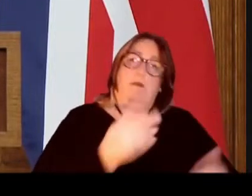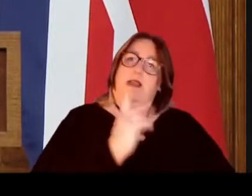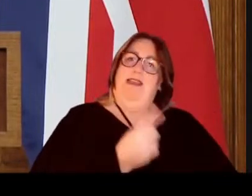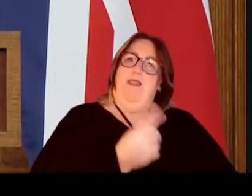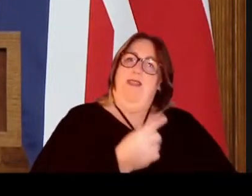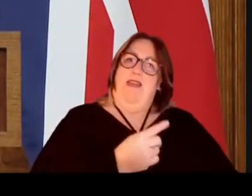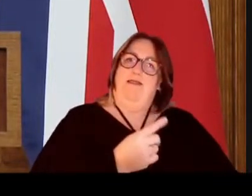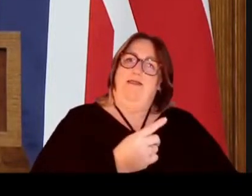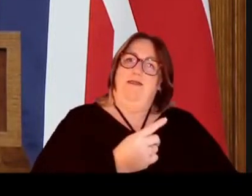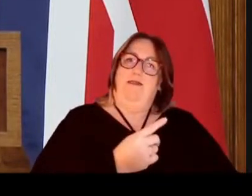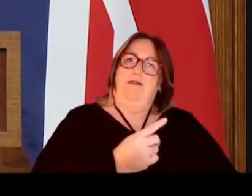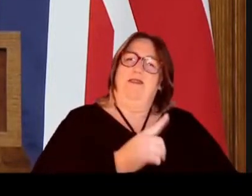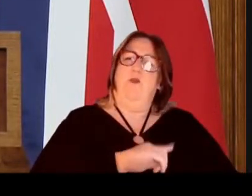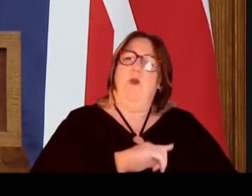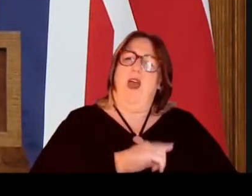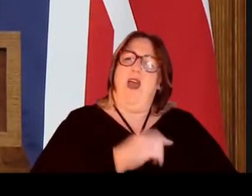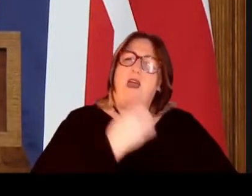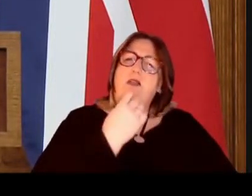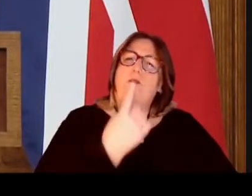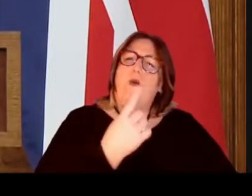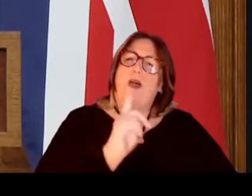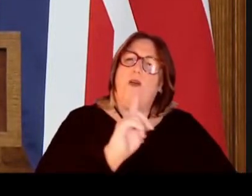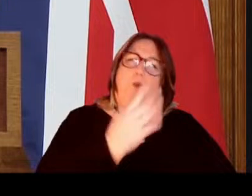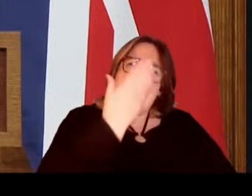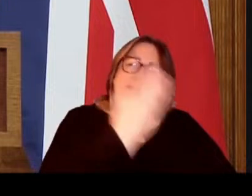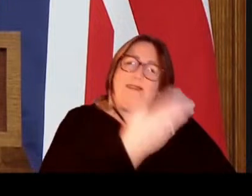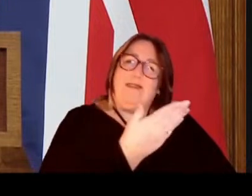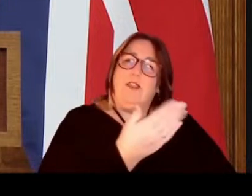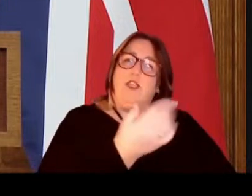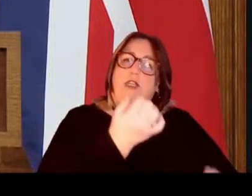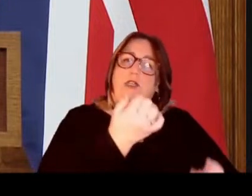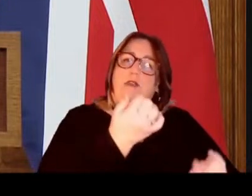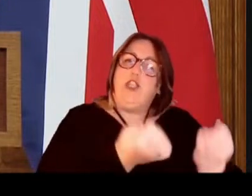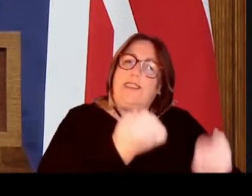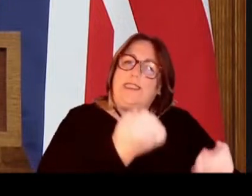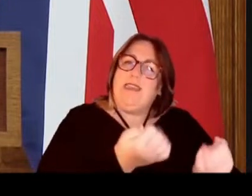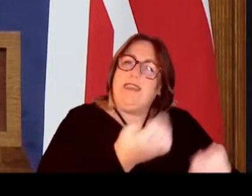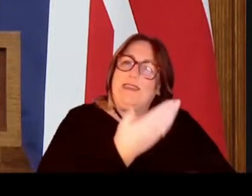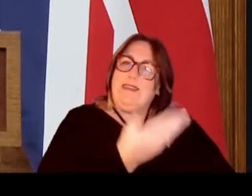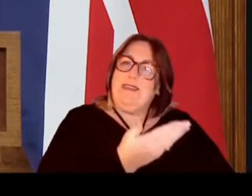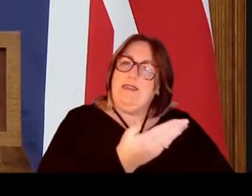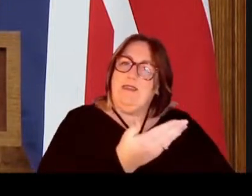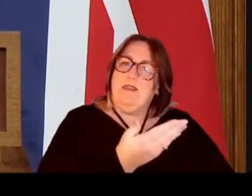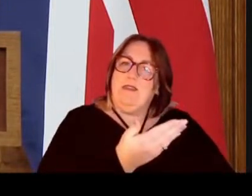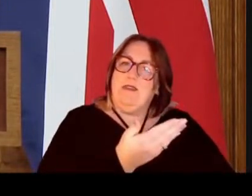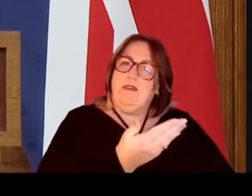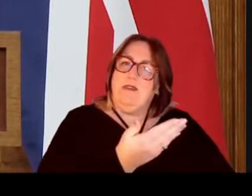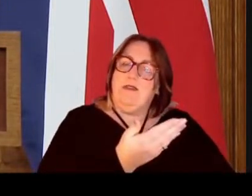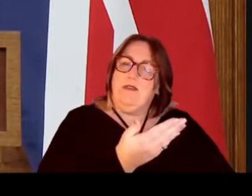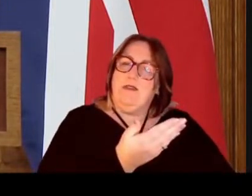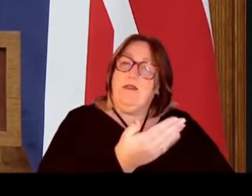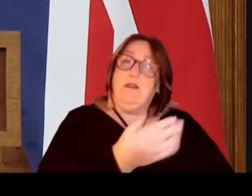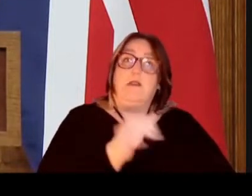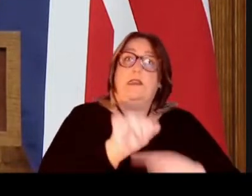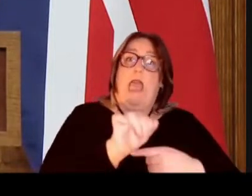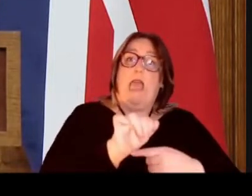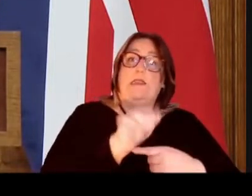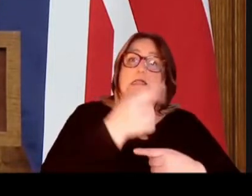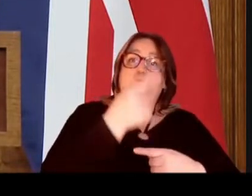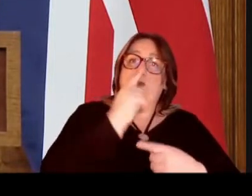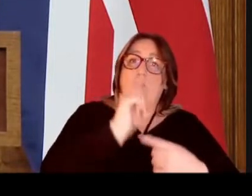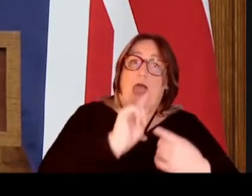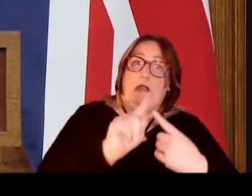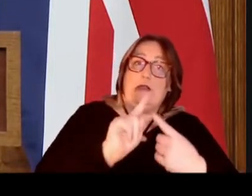the victims and their families. That, for me, is first and foremost. Yes, we can answer questions, and we are now doing